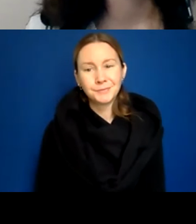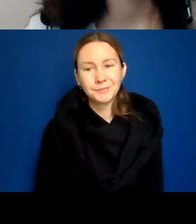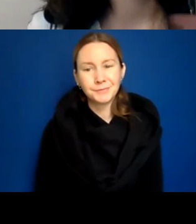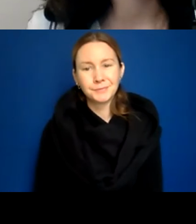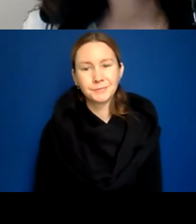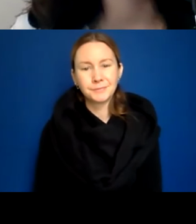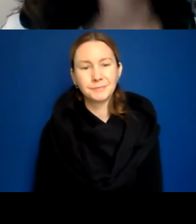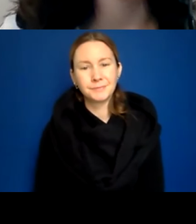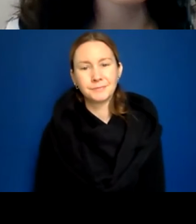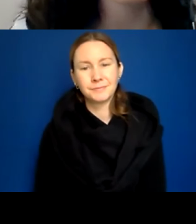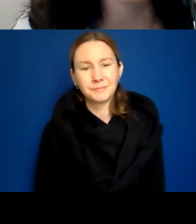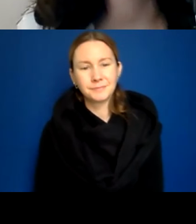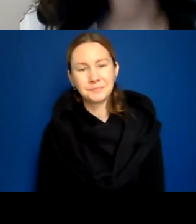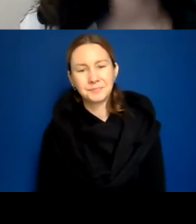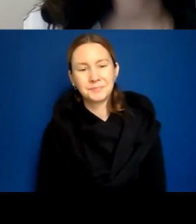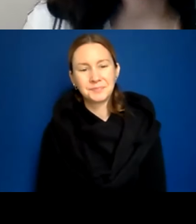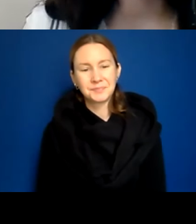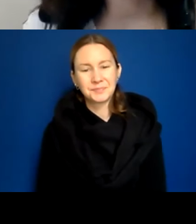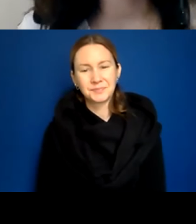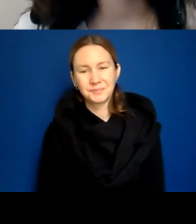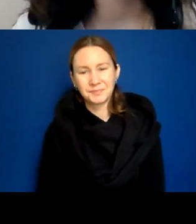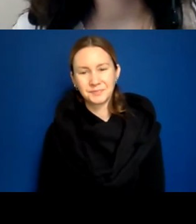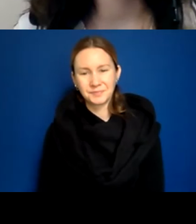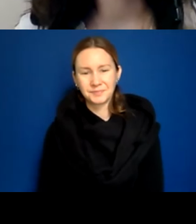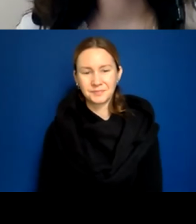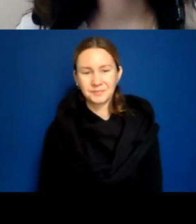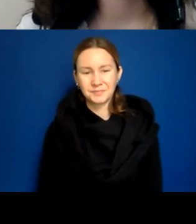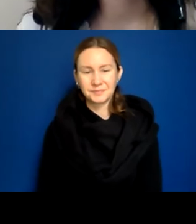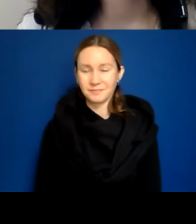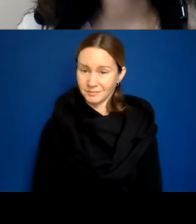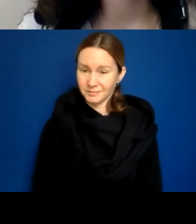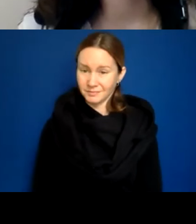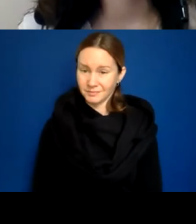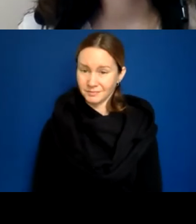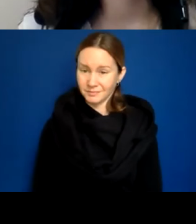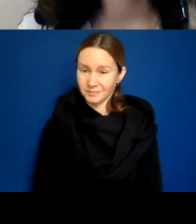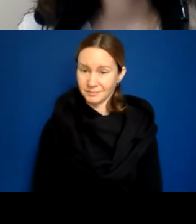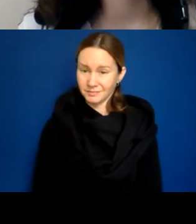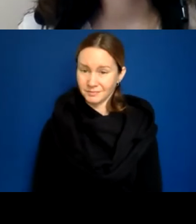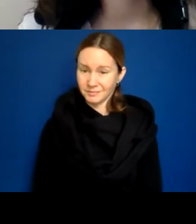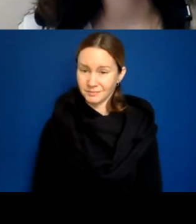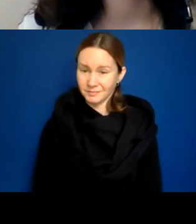So as I kind of said before, using these other modes of communication